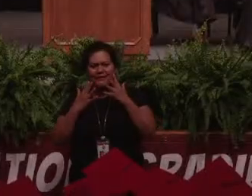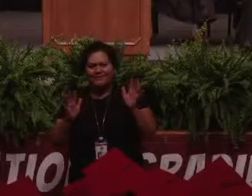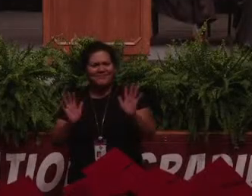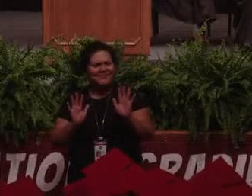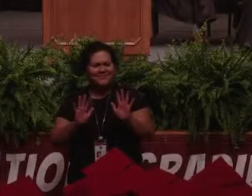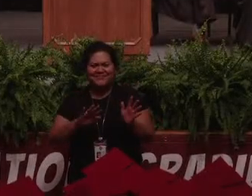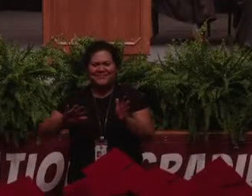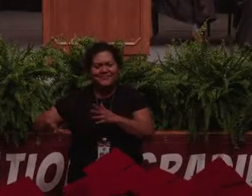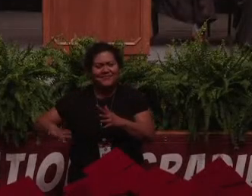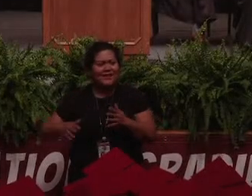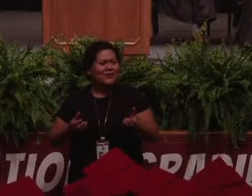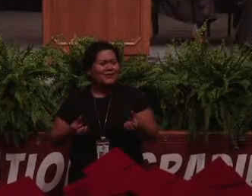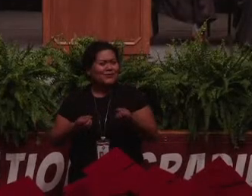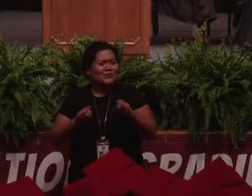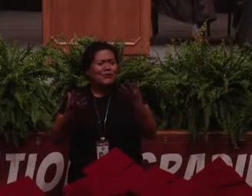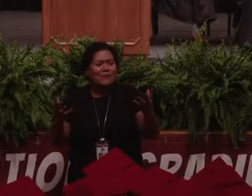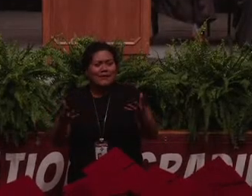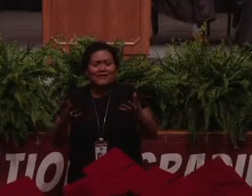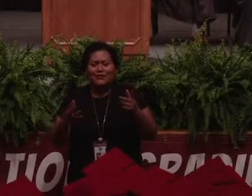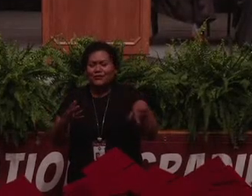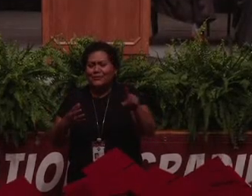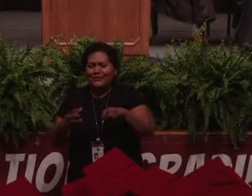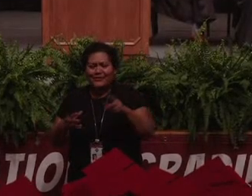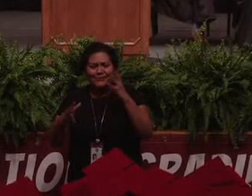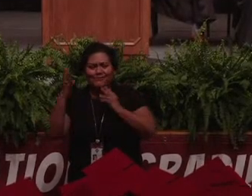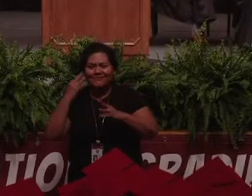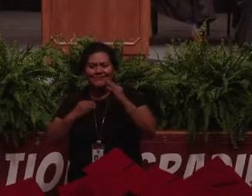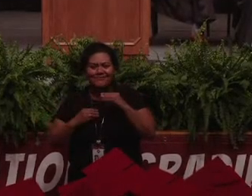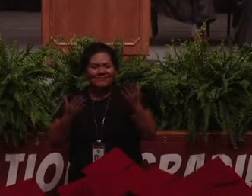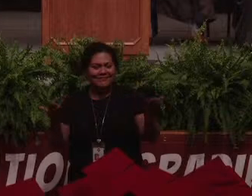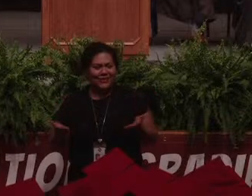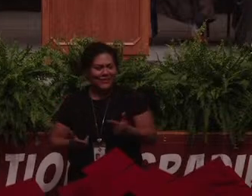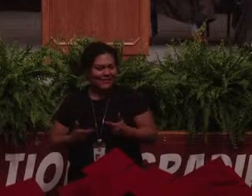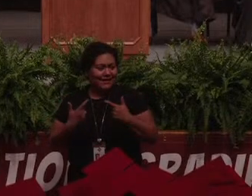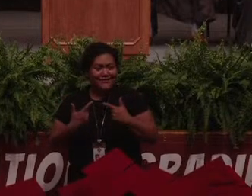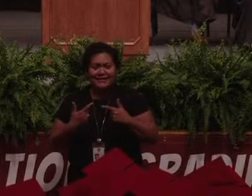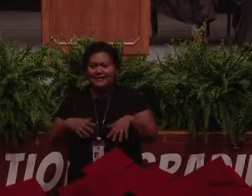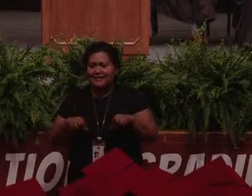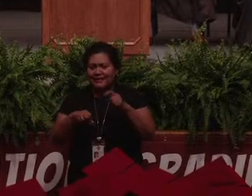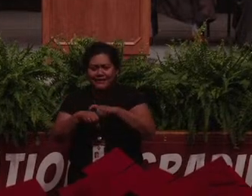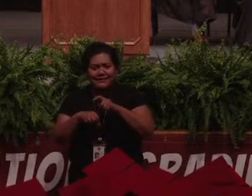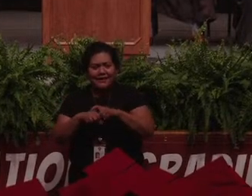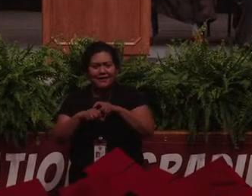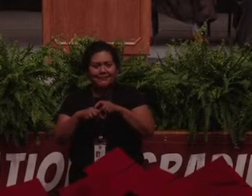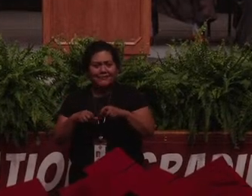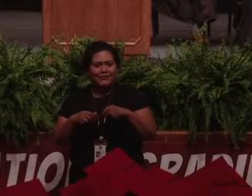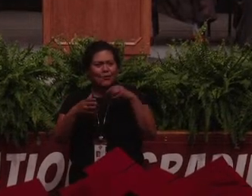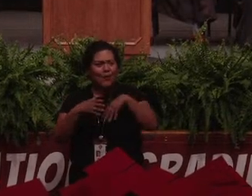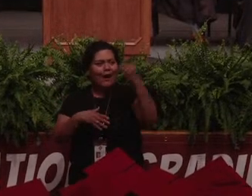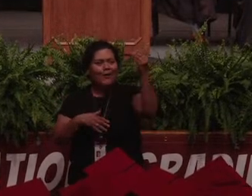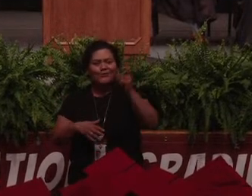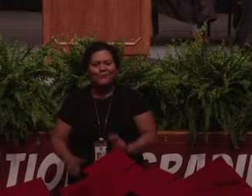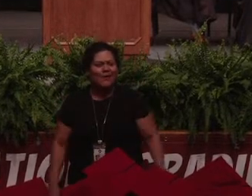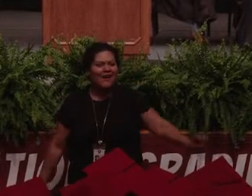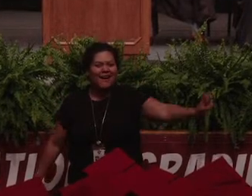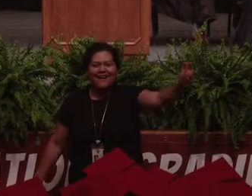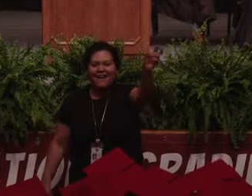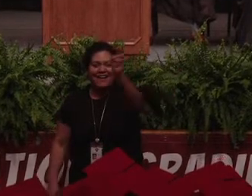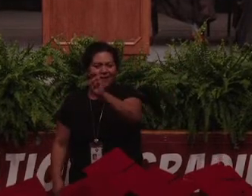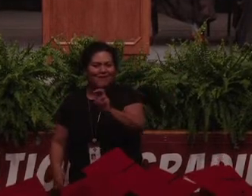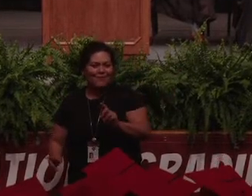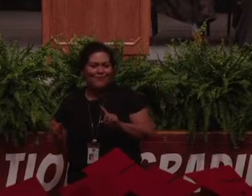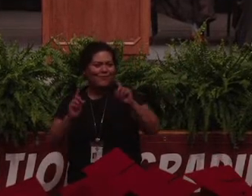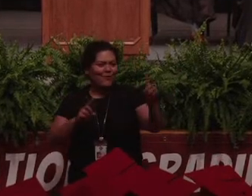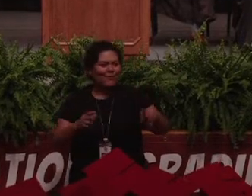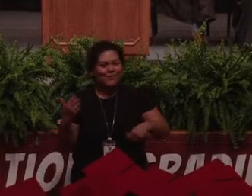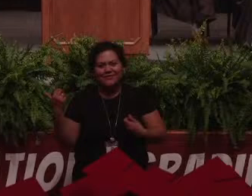There is so much to experience in life. I want you to take time to travel. Go to